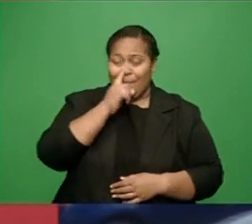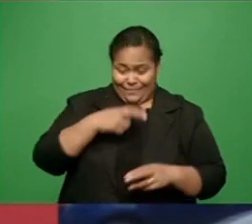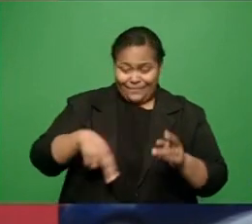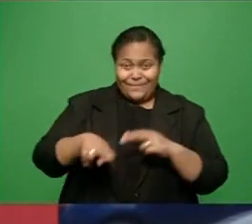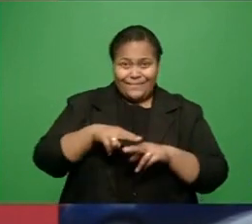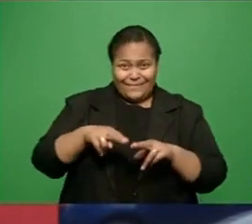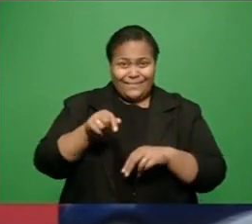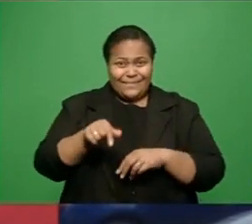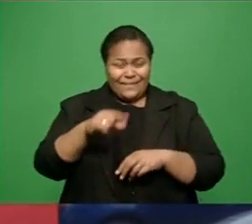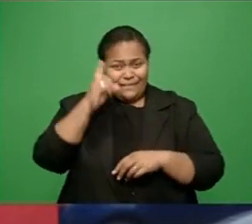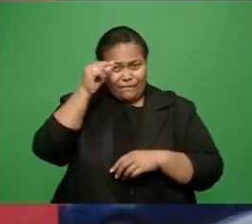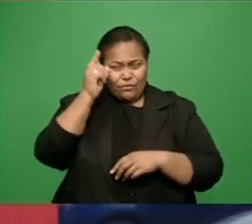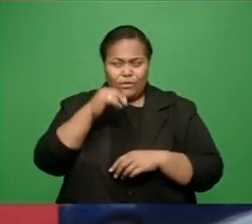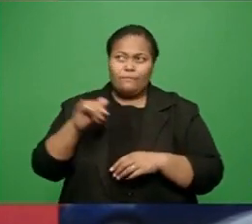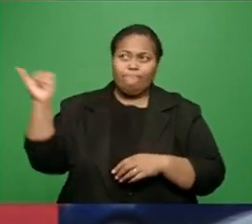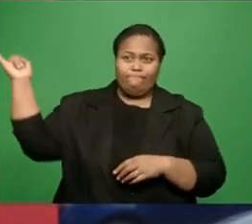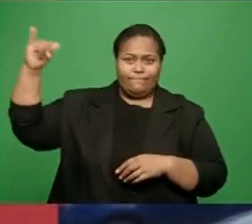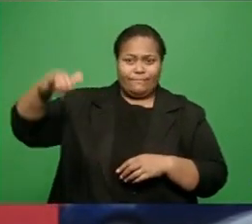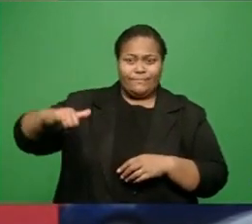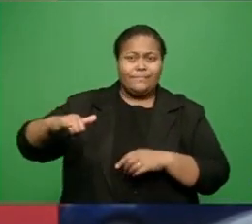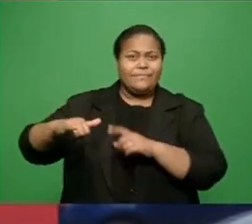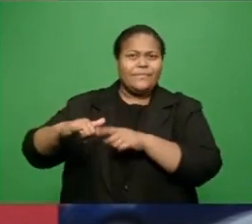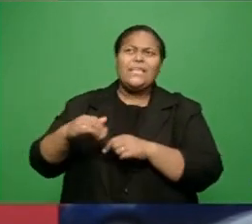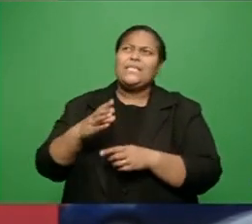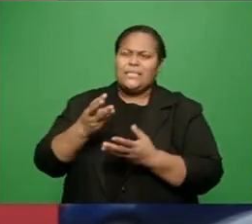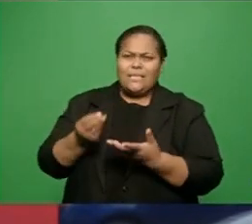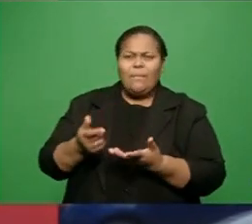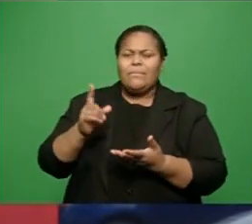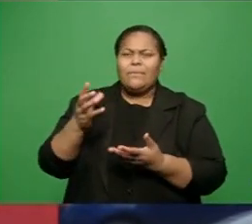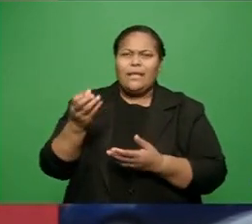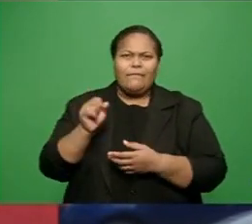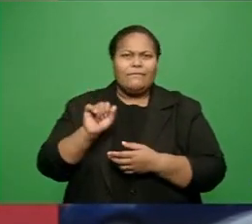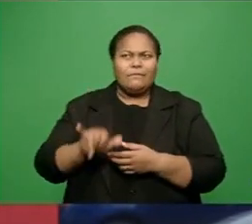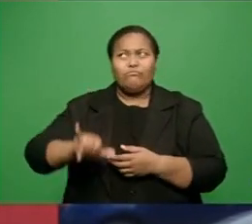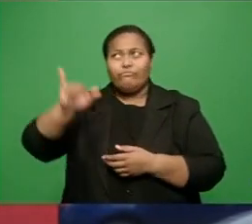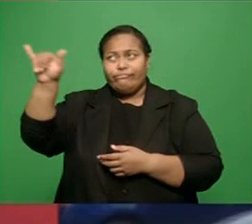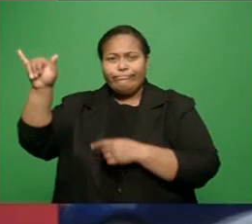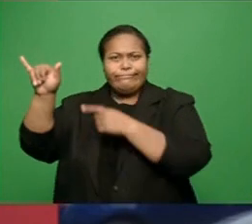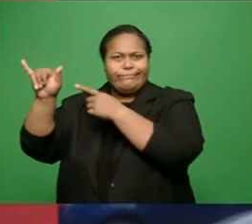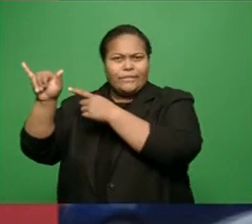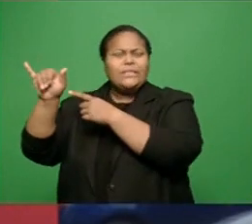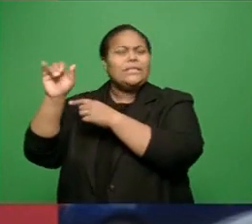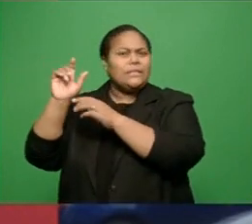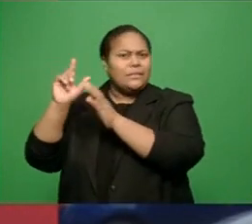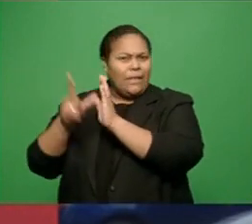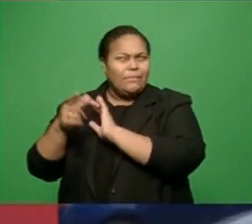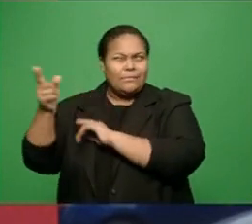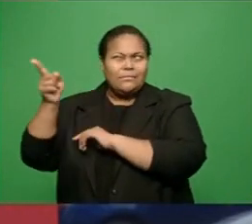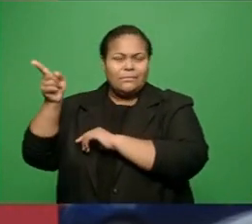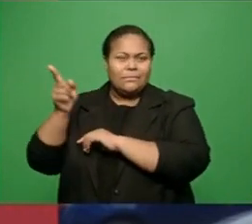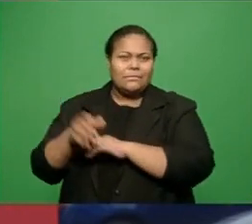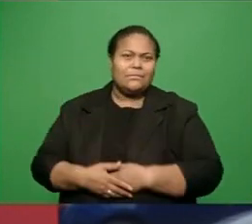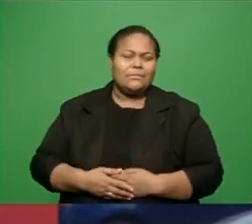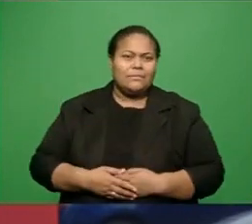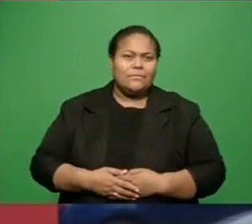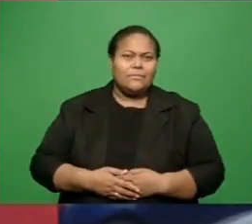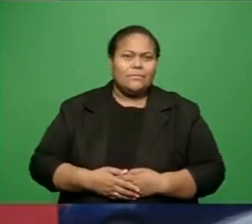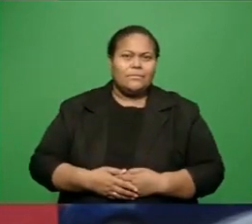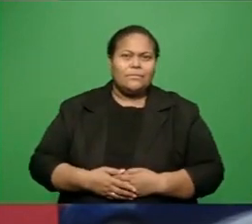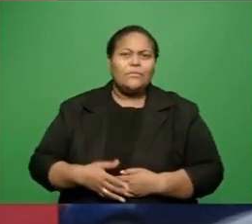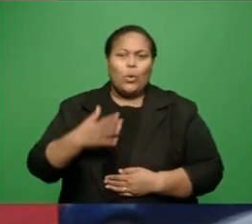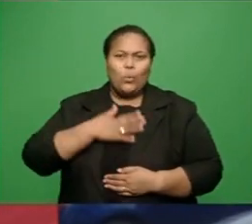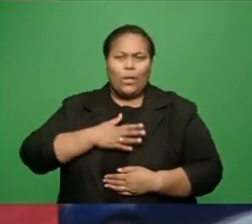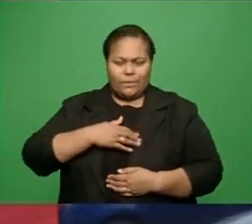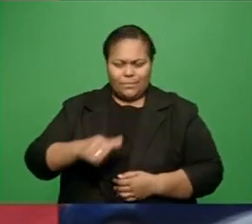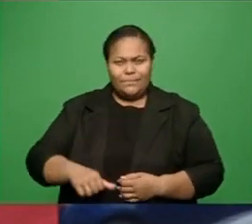they go overseas and spend time there. And in this case, some of them went across to seek medical attention,